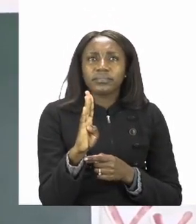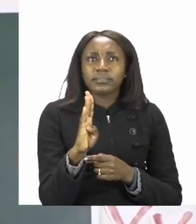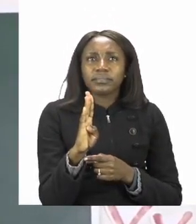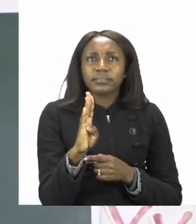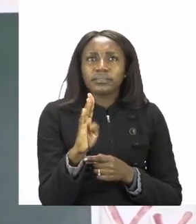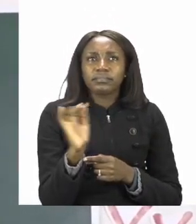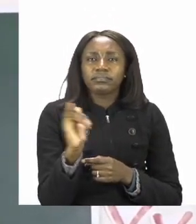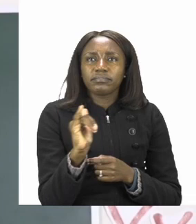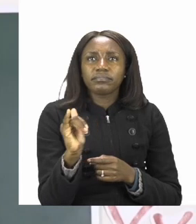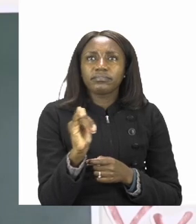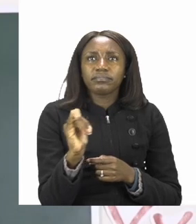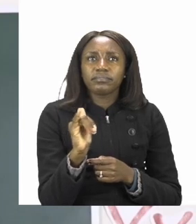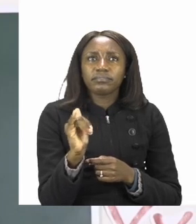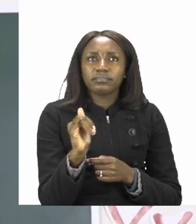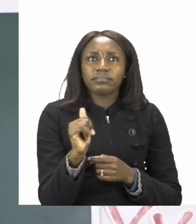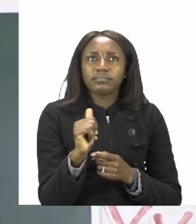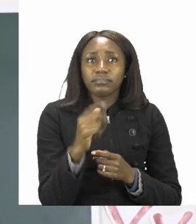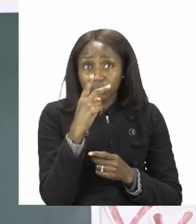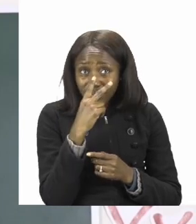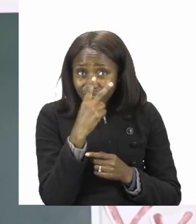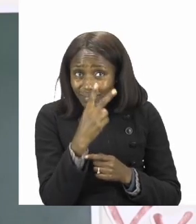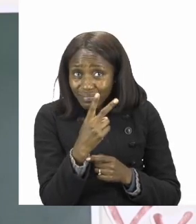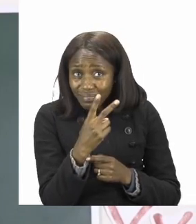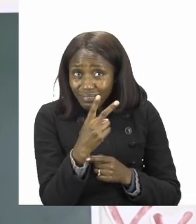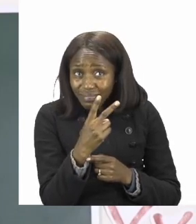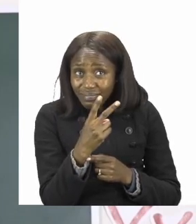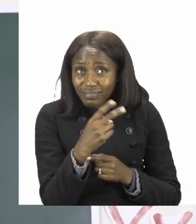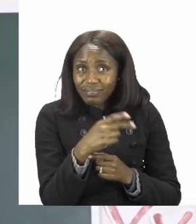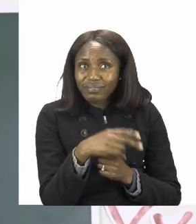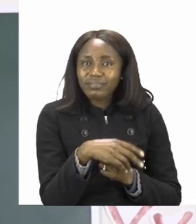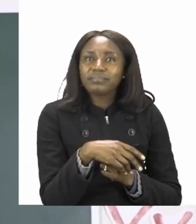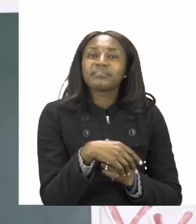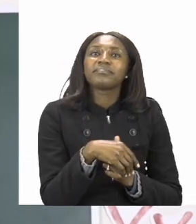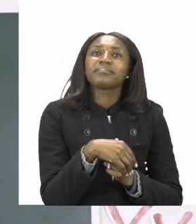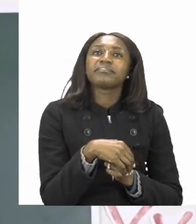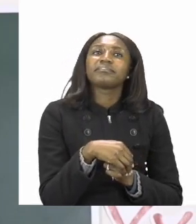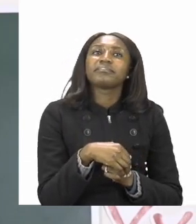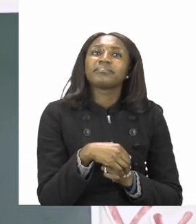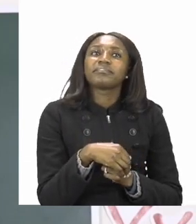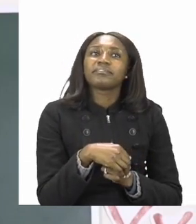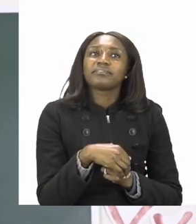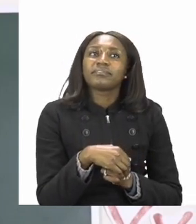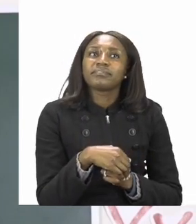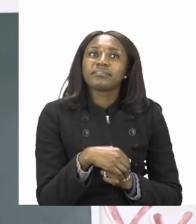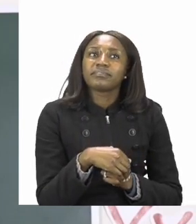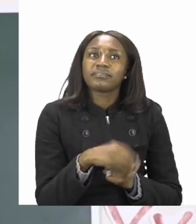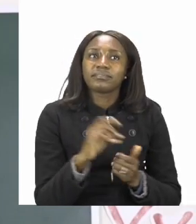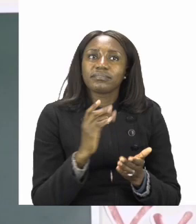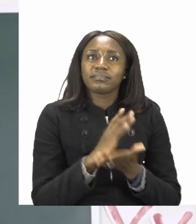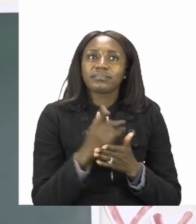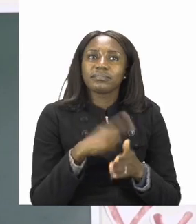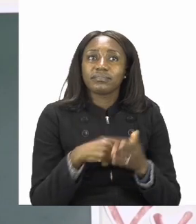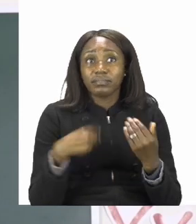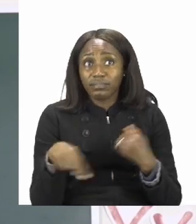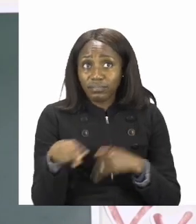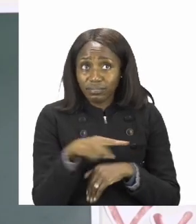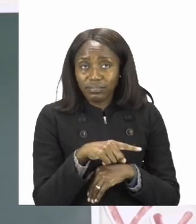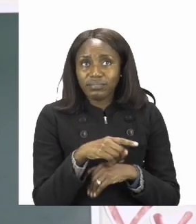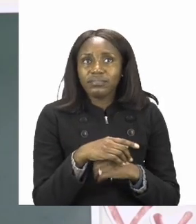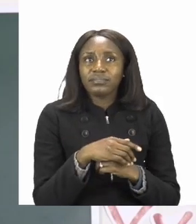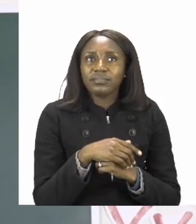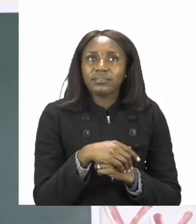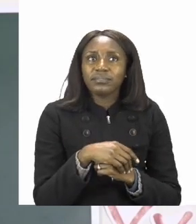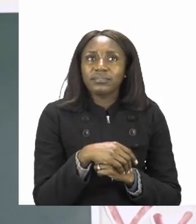bug? Take a good look at the item. We can find it outside and sometimes in the house.